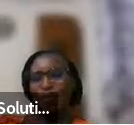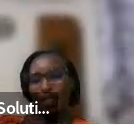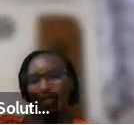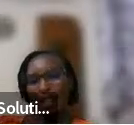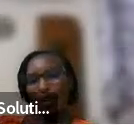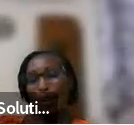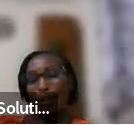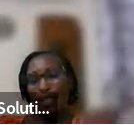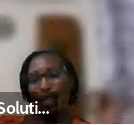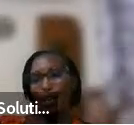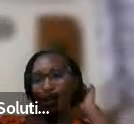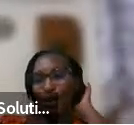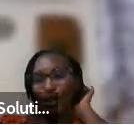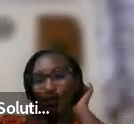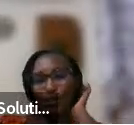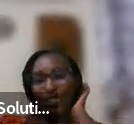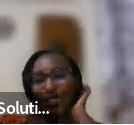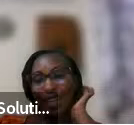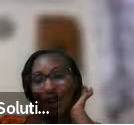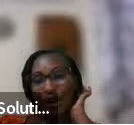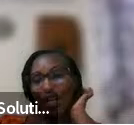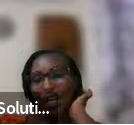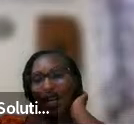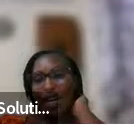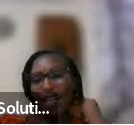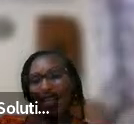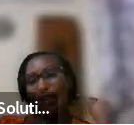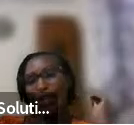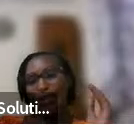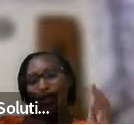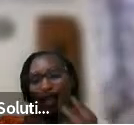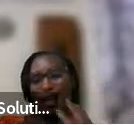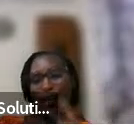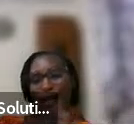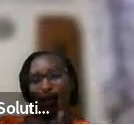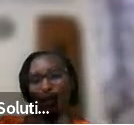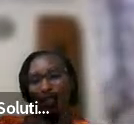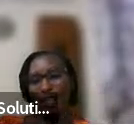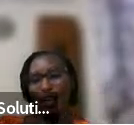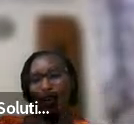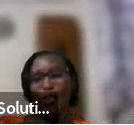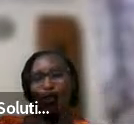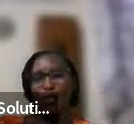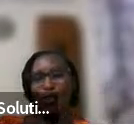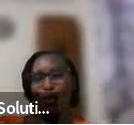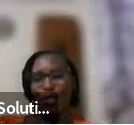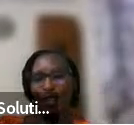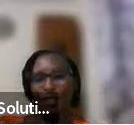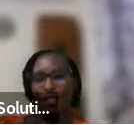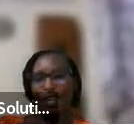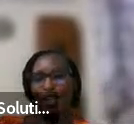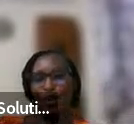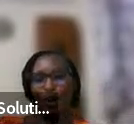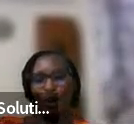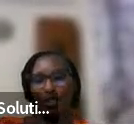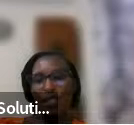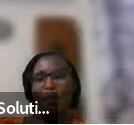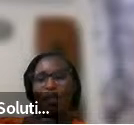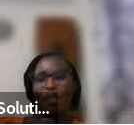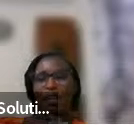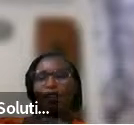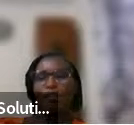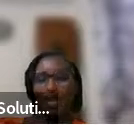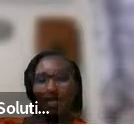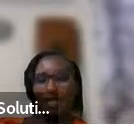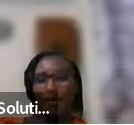then we have Port Saco. Port Saco, if you're looking for a Saco, then you need to sign up with Port Saco so for your savings and your loans.